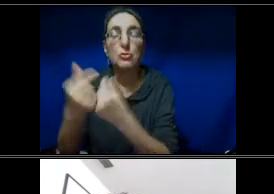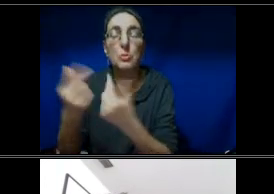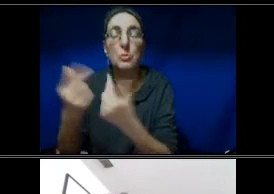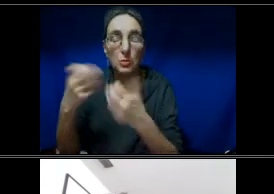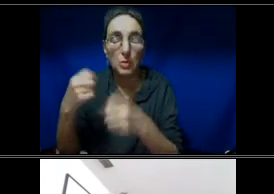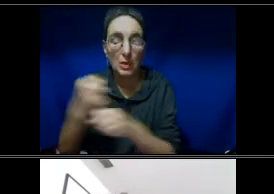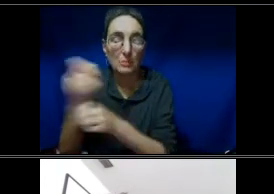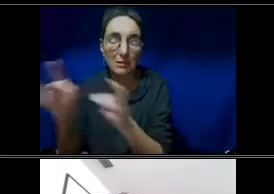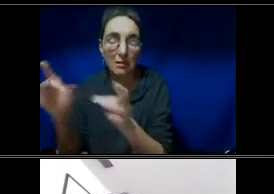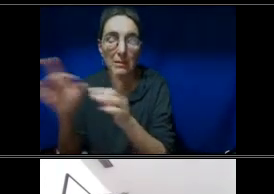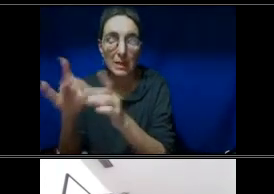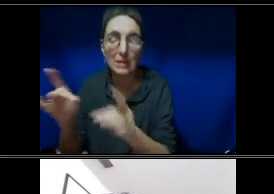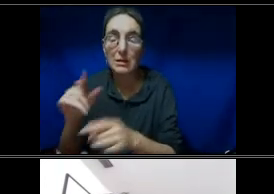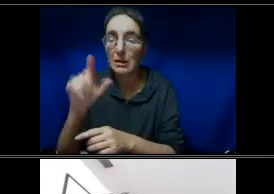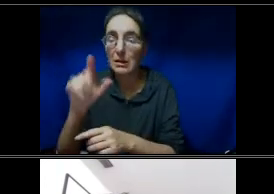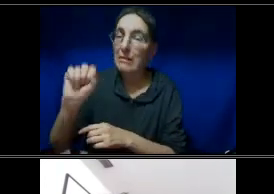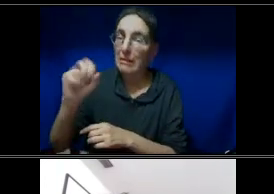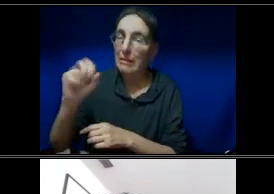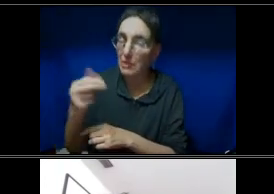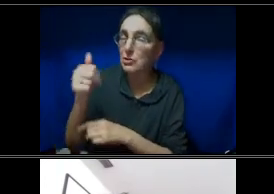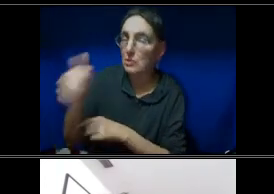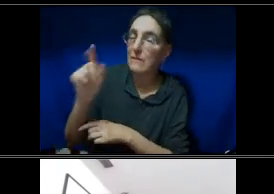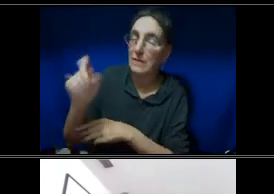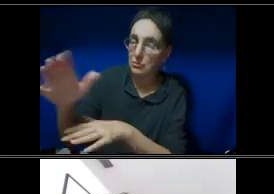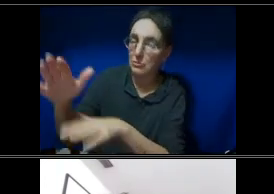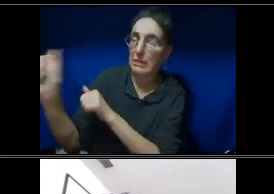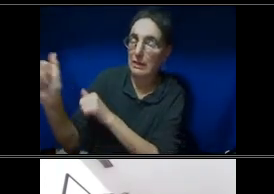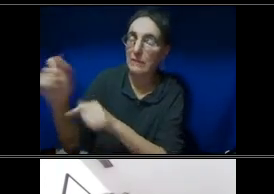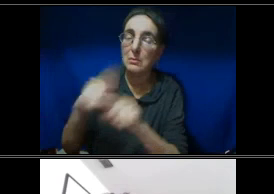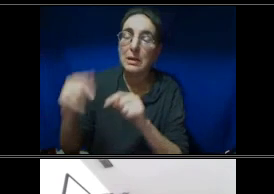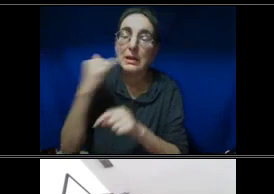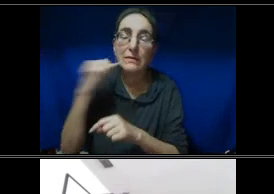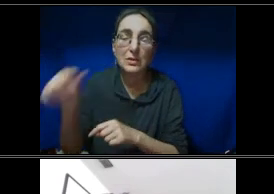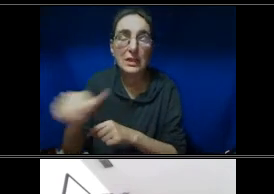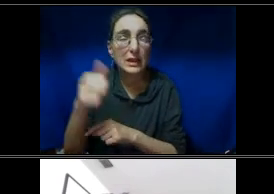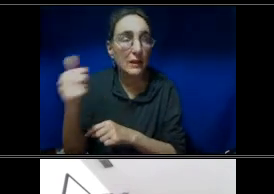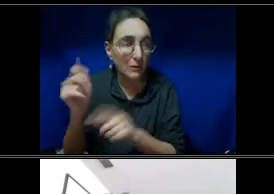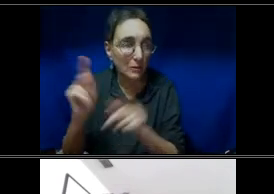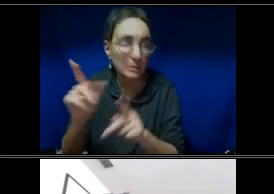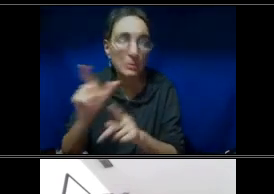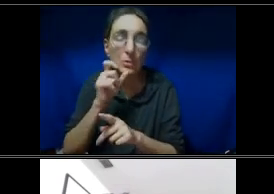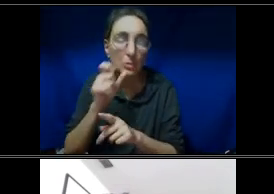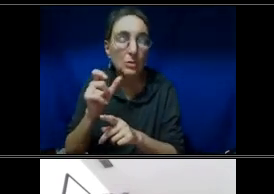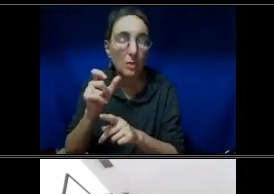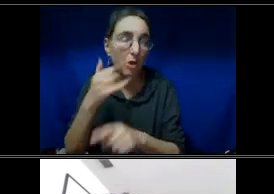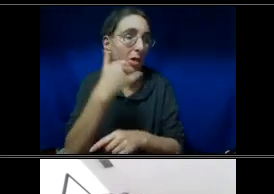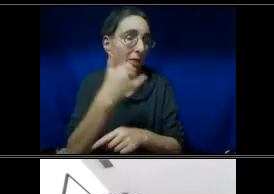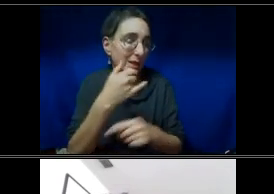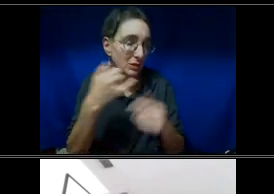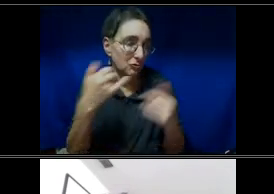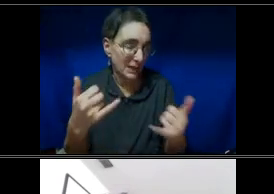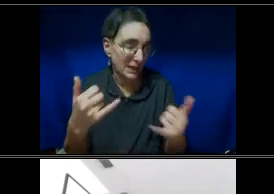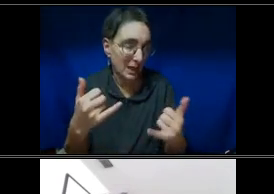in at this time and not able to indicate through a hand raise, feel free to make your comment at this time.